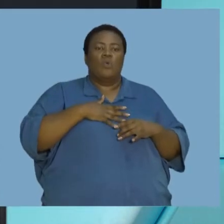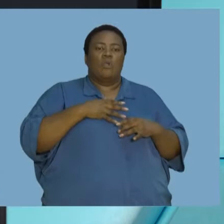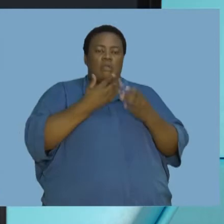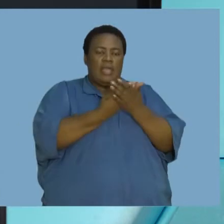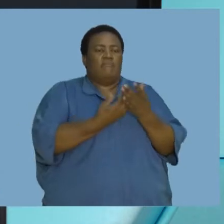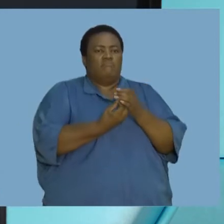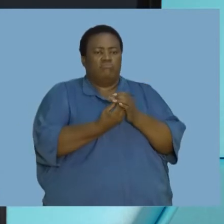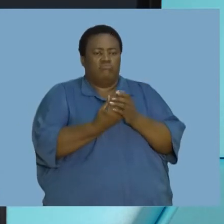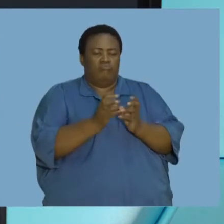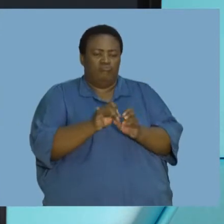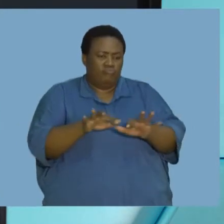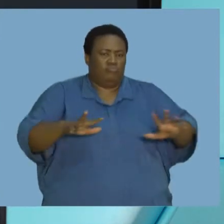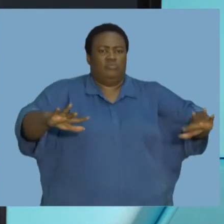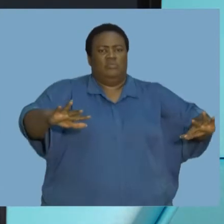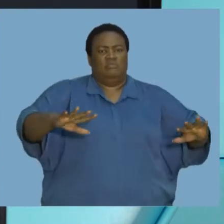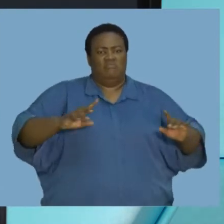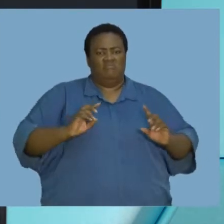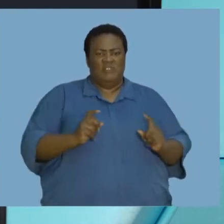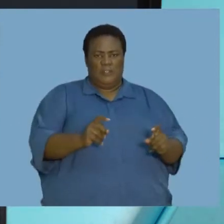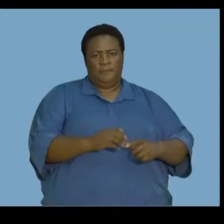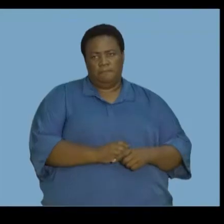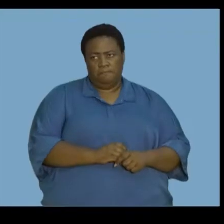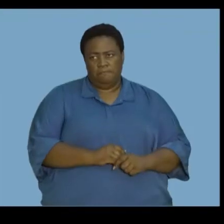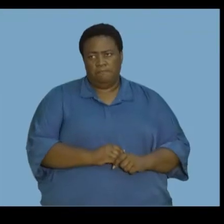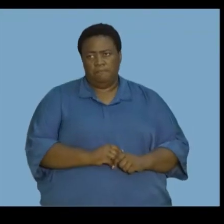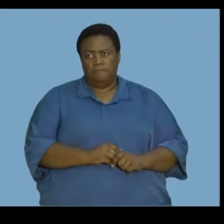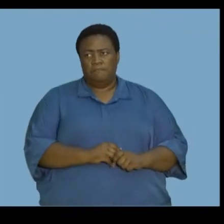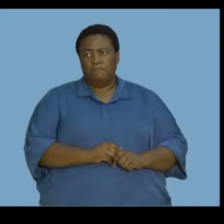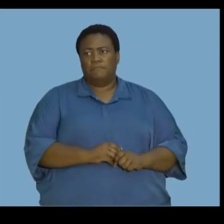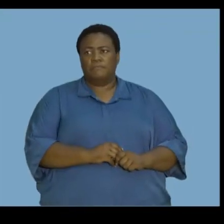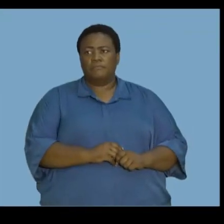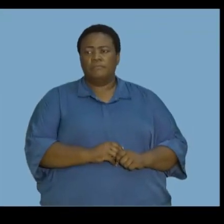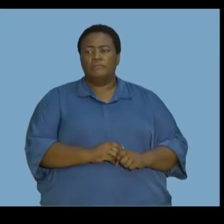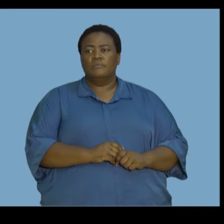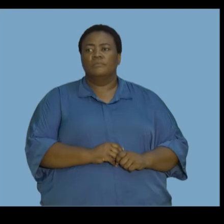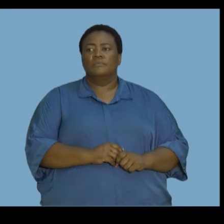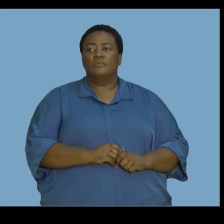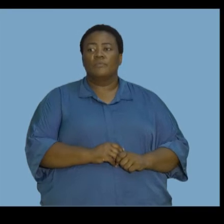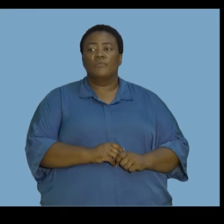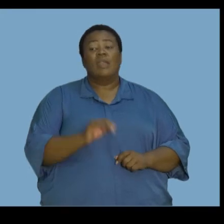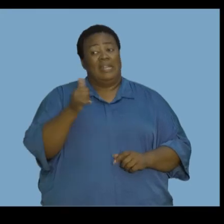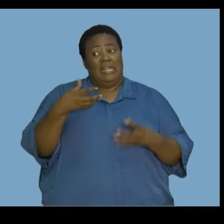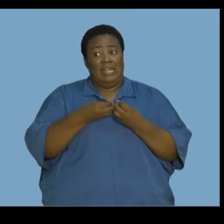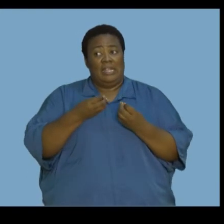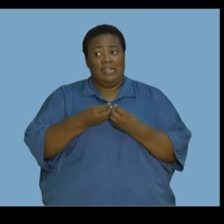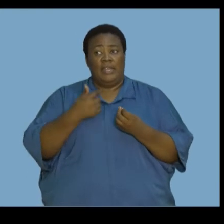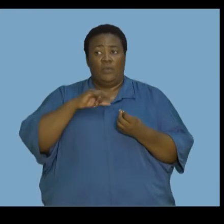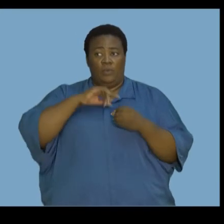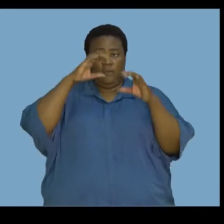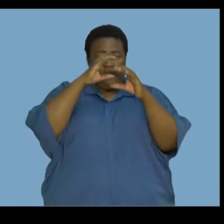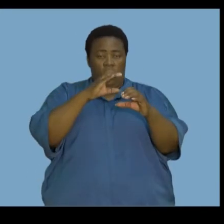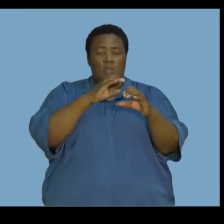actually grow extremely rapidly. Okay, so another concept that we need to look at